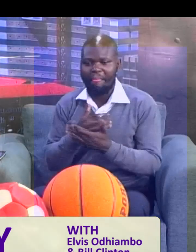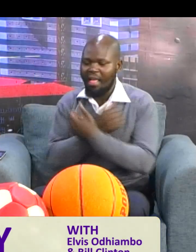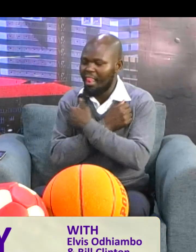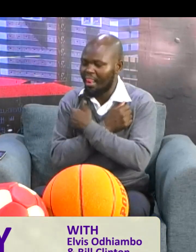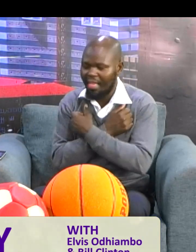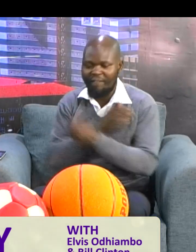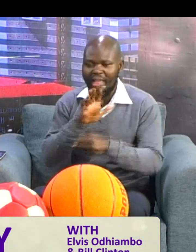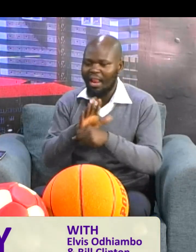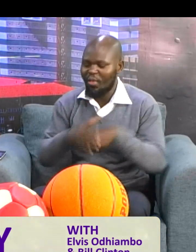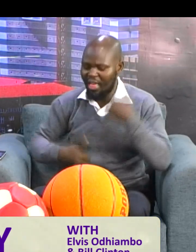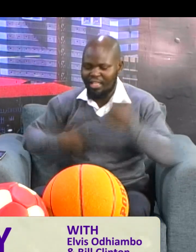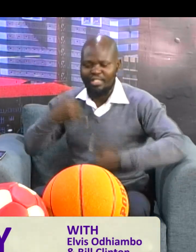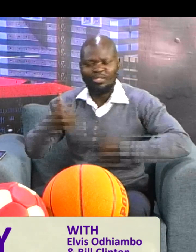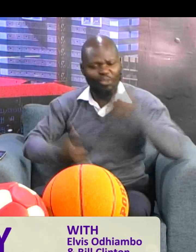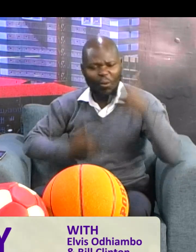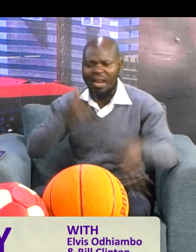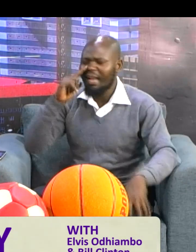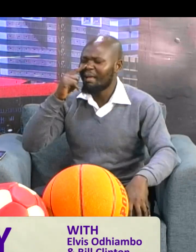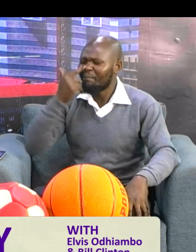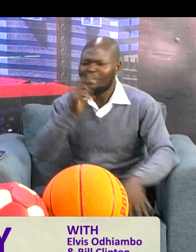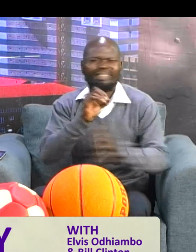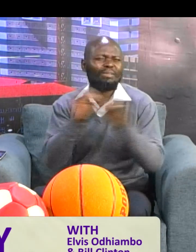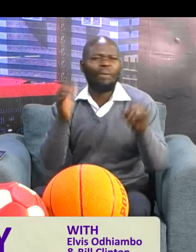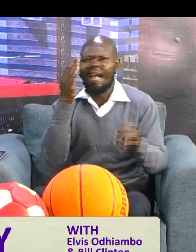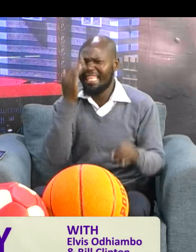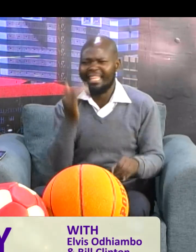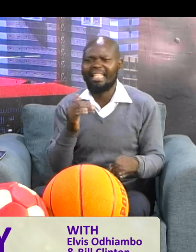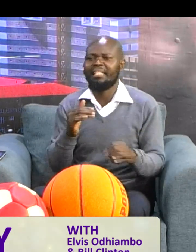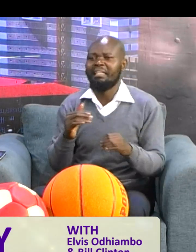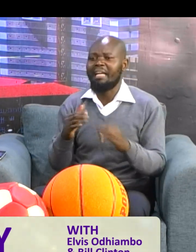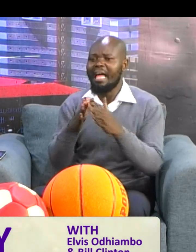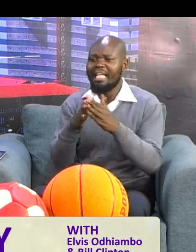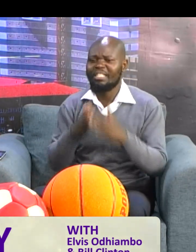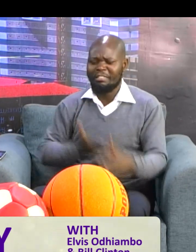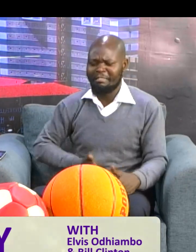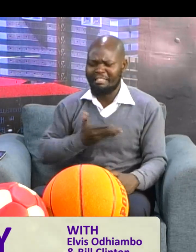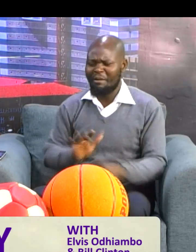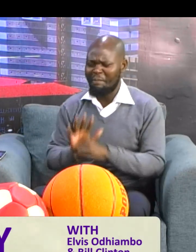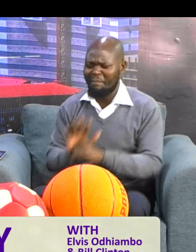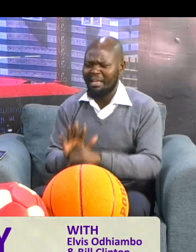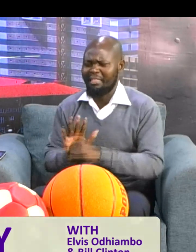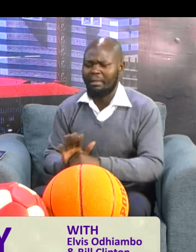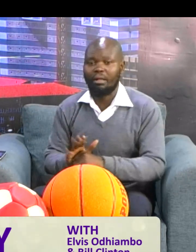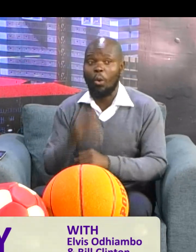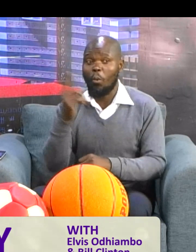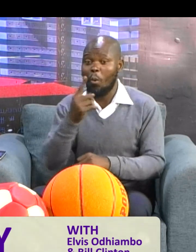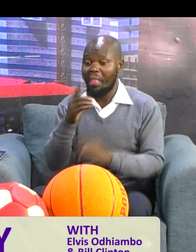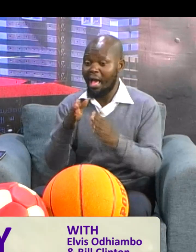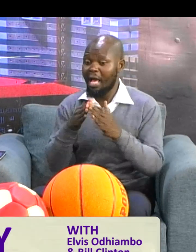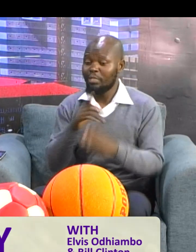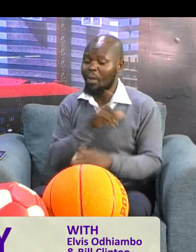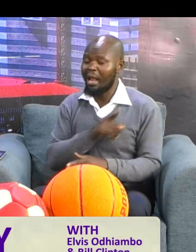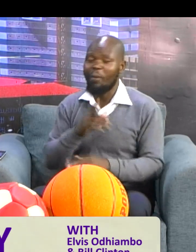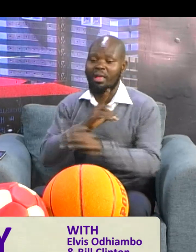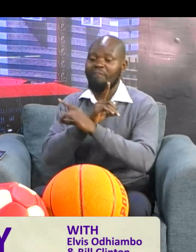Thank you so much, Bill. It's true, I enjoyed and loved that game. Wasn't any moment that was boring. All of them were